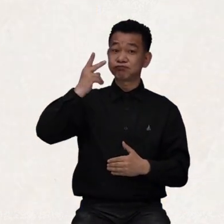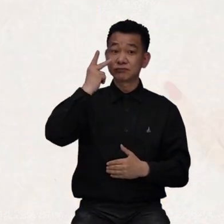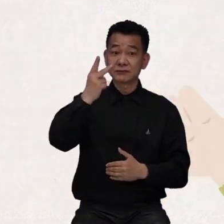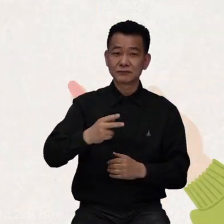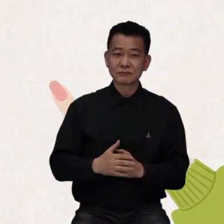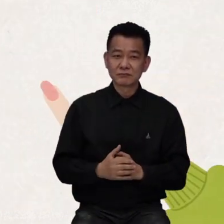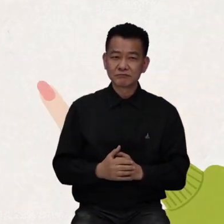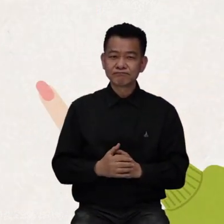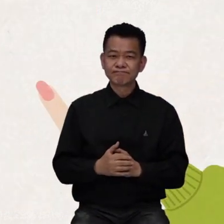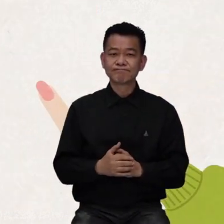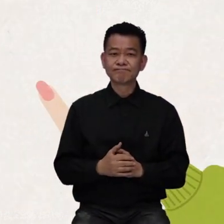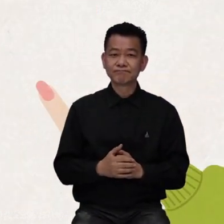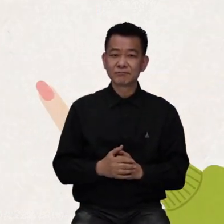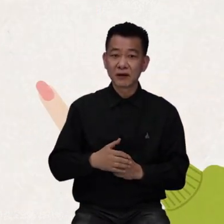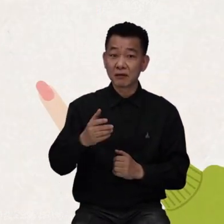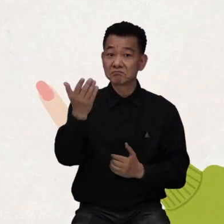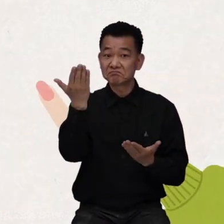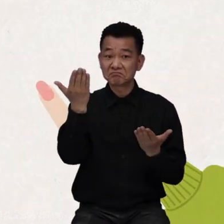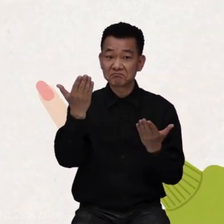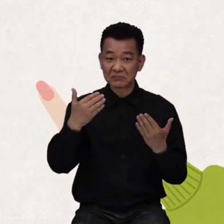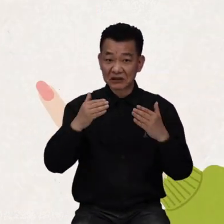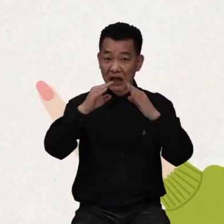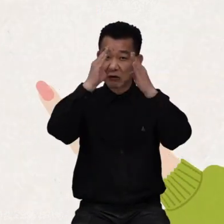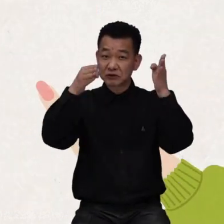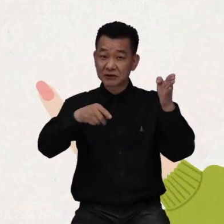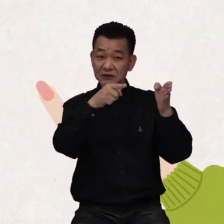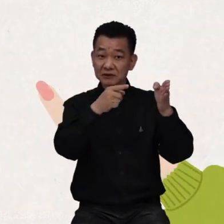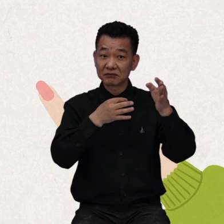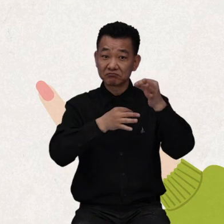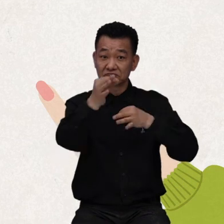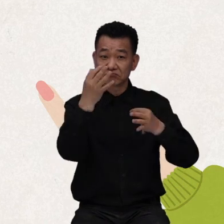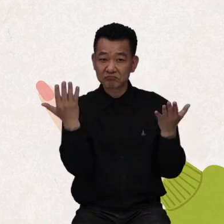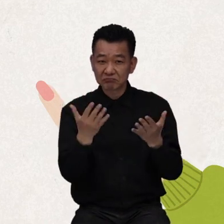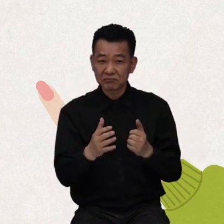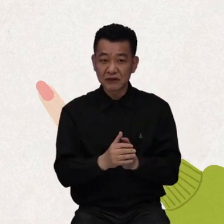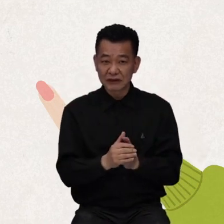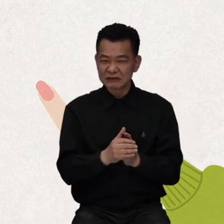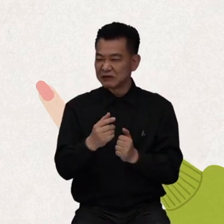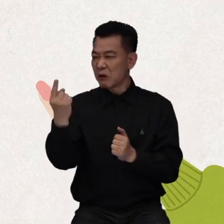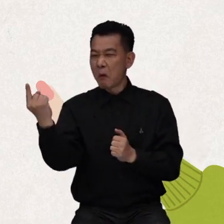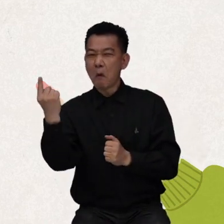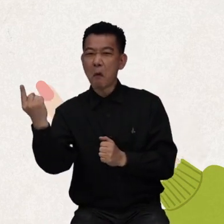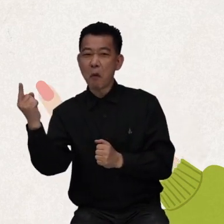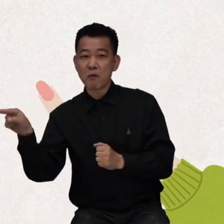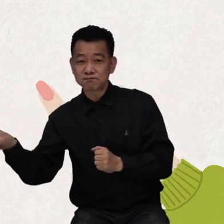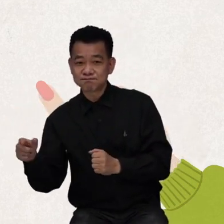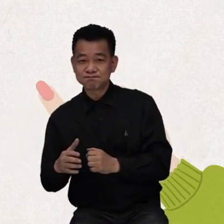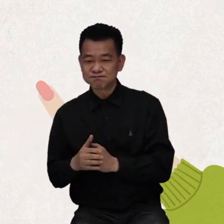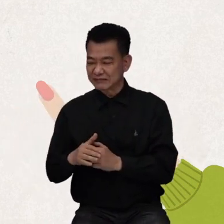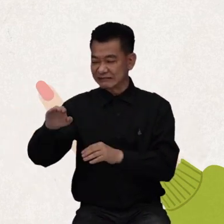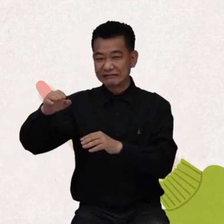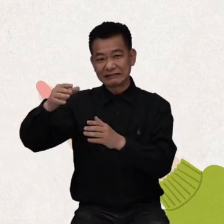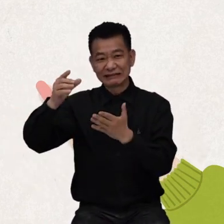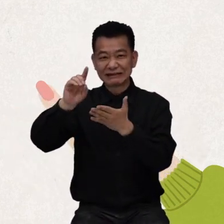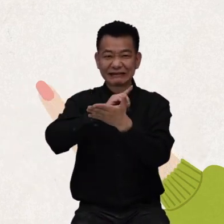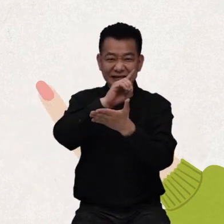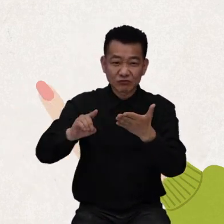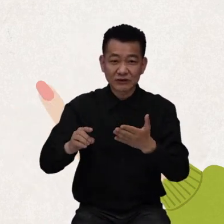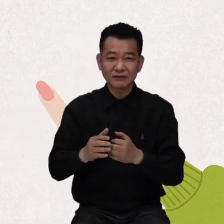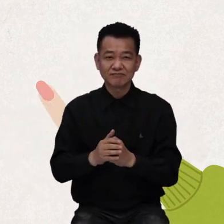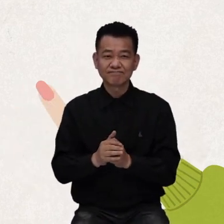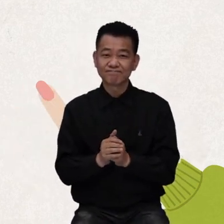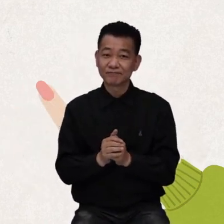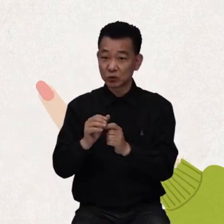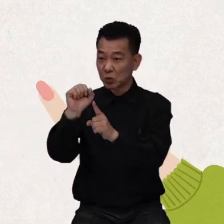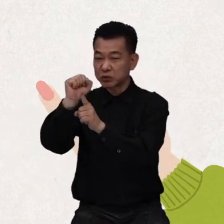some people were not able to get into the house of human rights. They were separated, isolated, discriminated, and abused